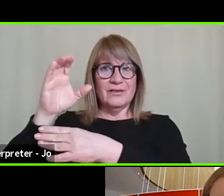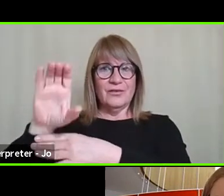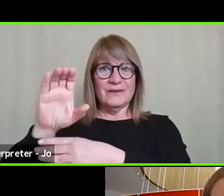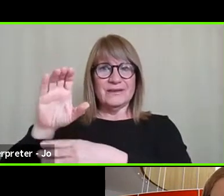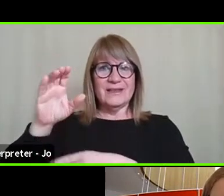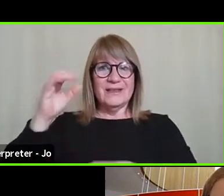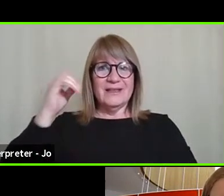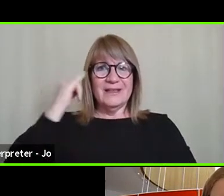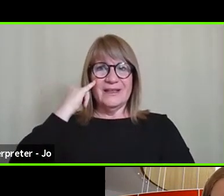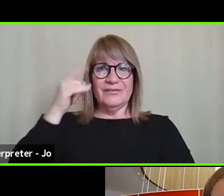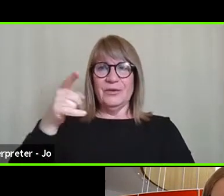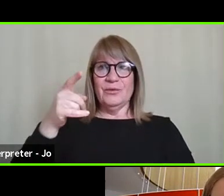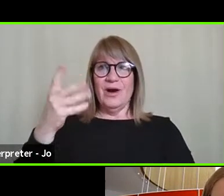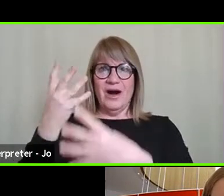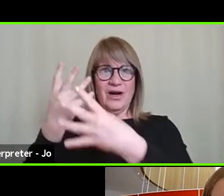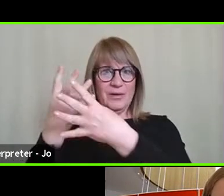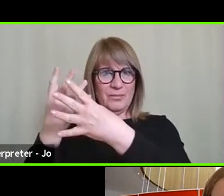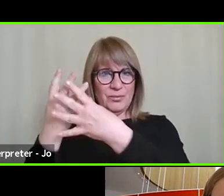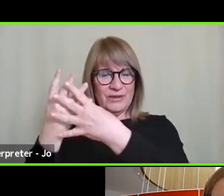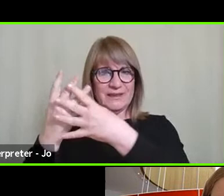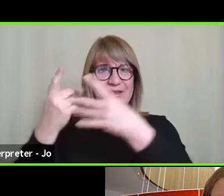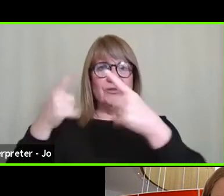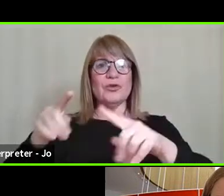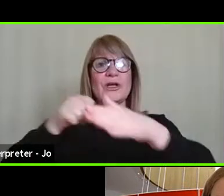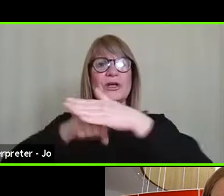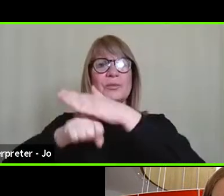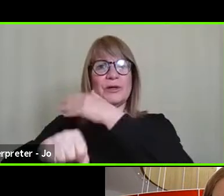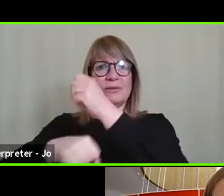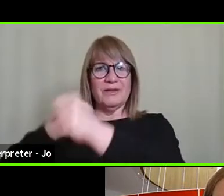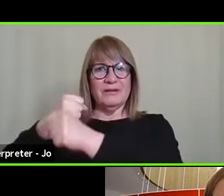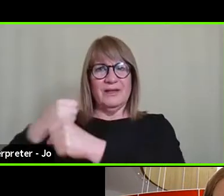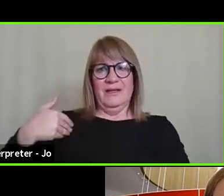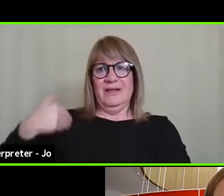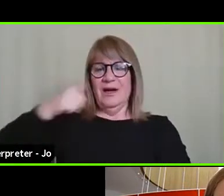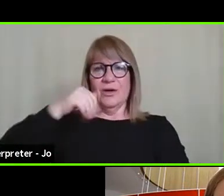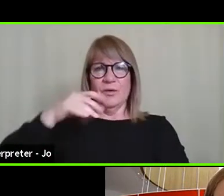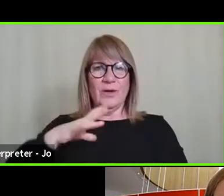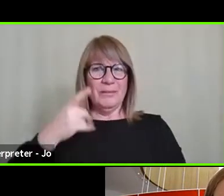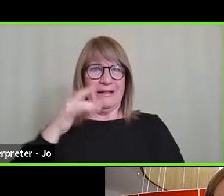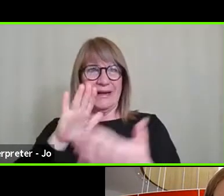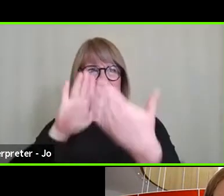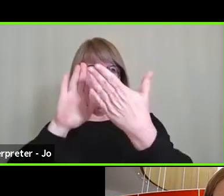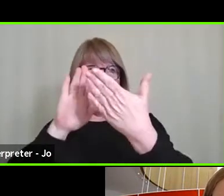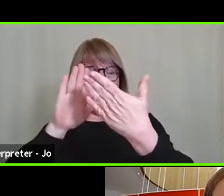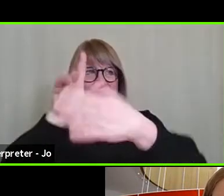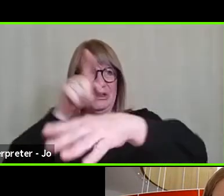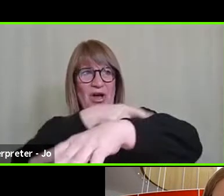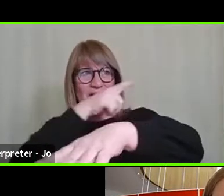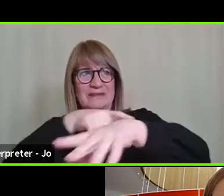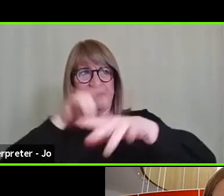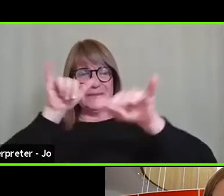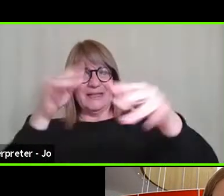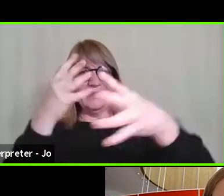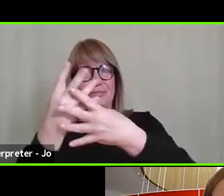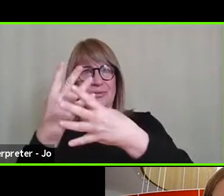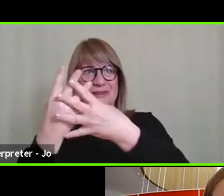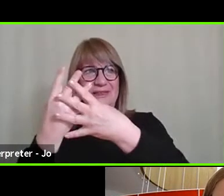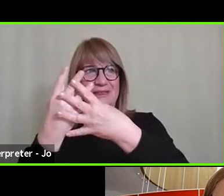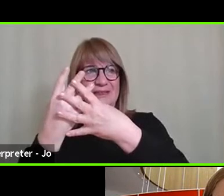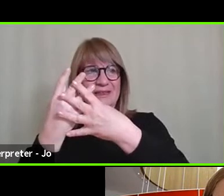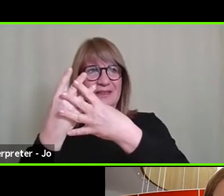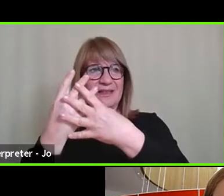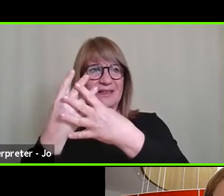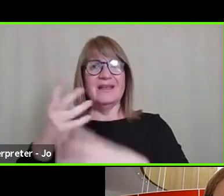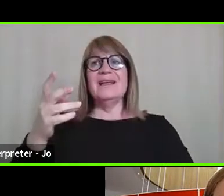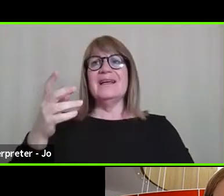through one's entire reproductive years especially for younger women facing longer and longer since this is functioned like a form of reproductive